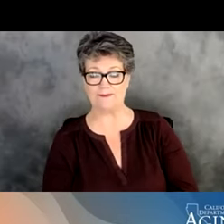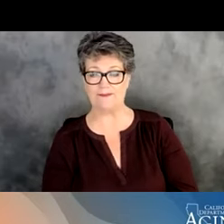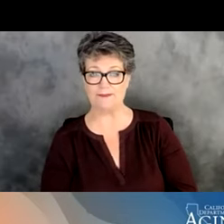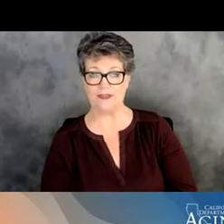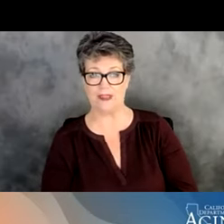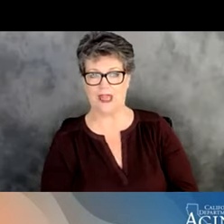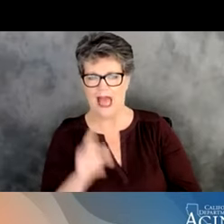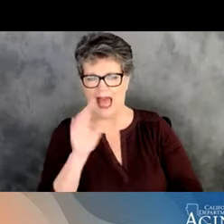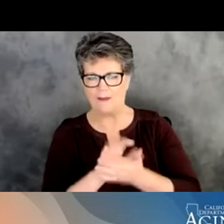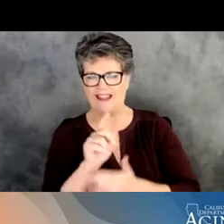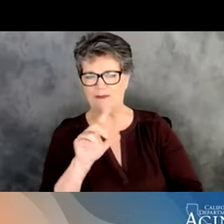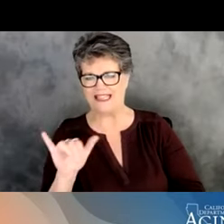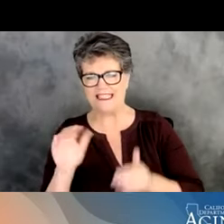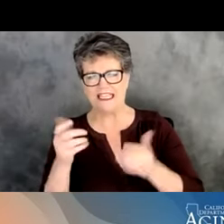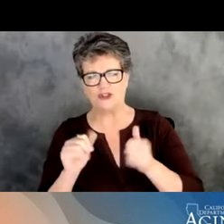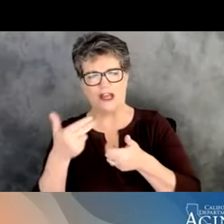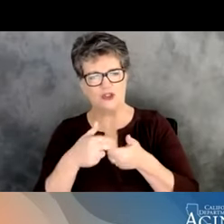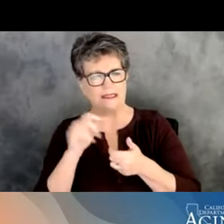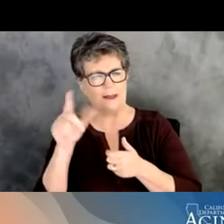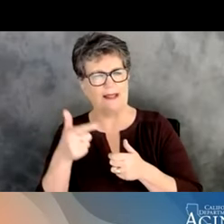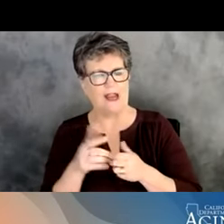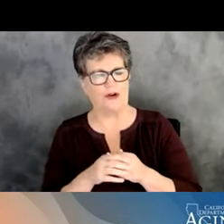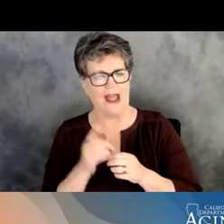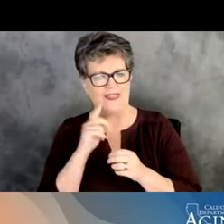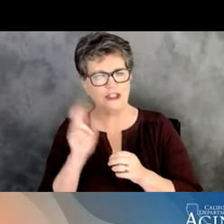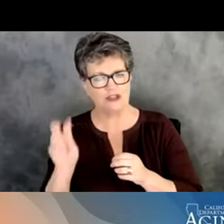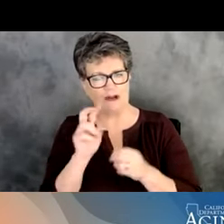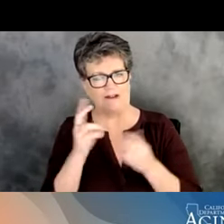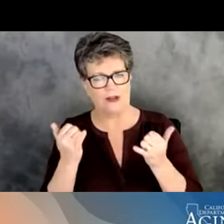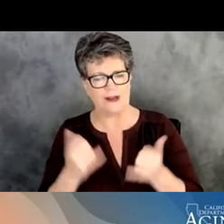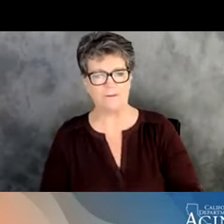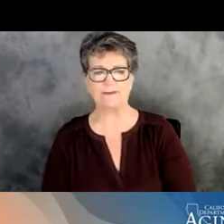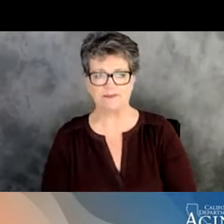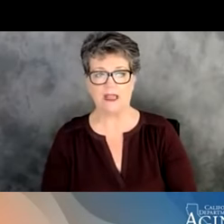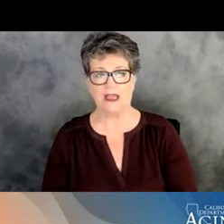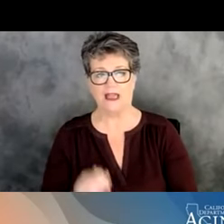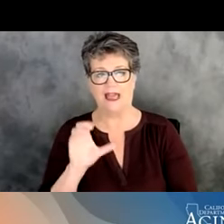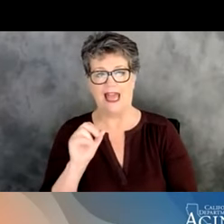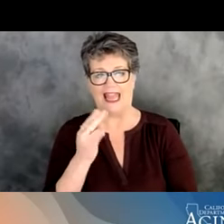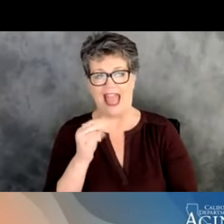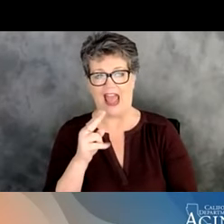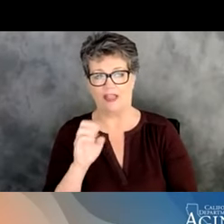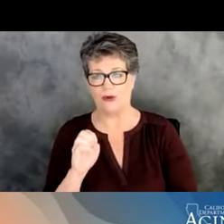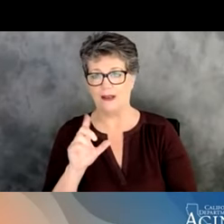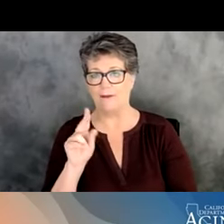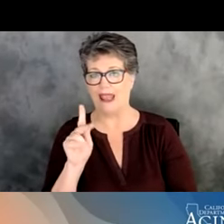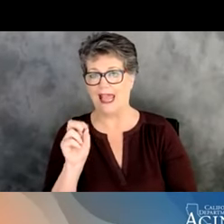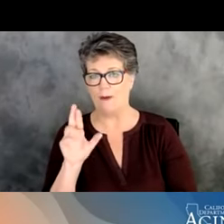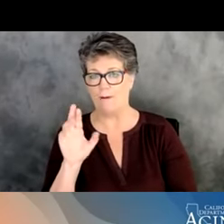I believe Betsy's going to try to join us a little later. I think she's traveling at the moment. Catherine Blakemore